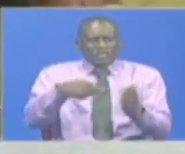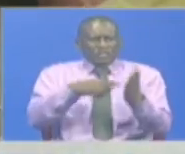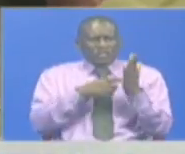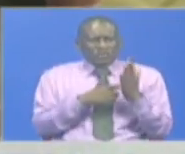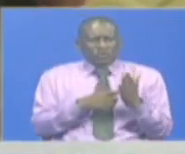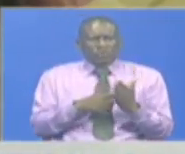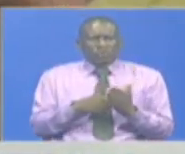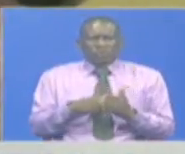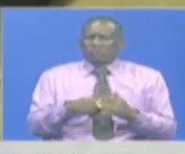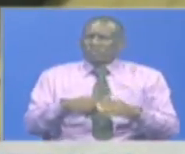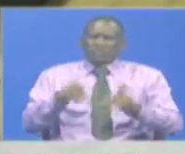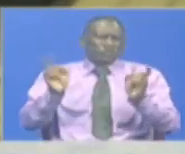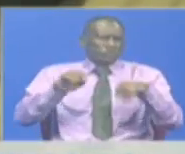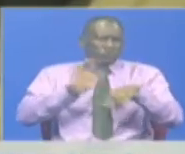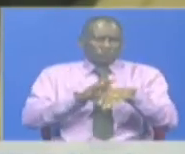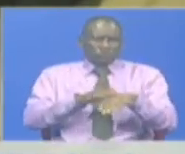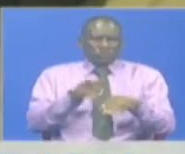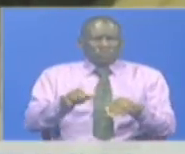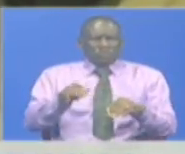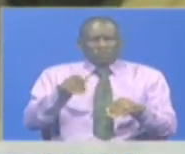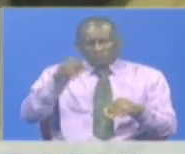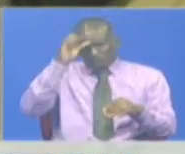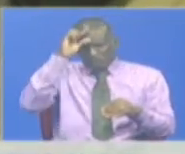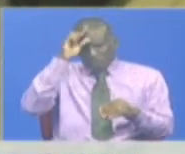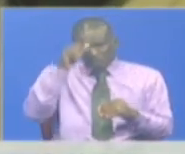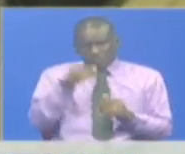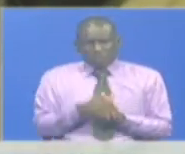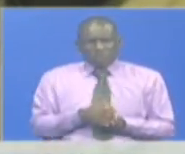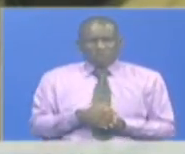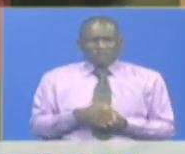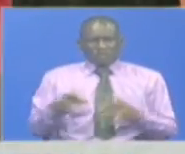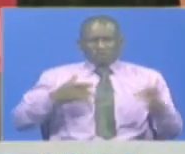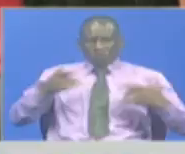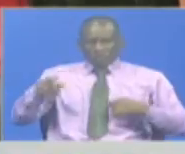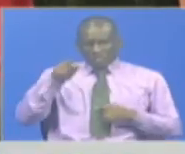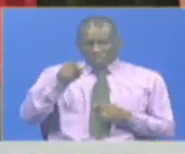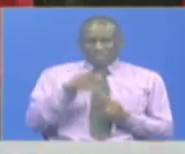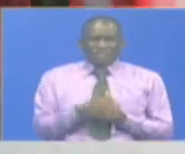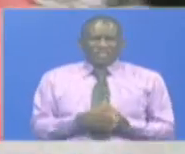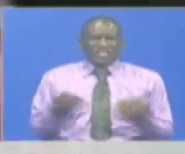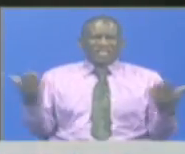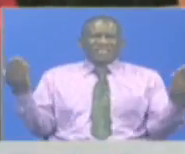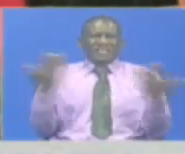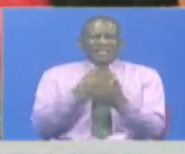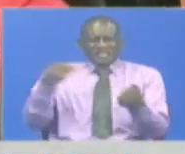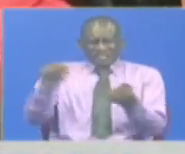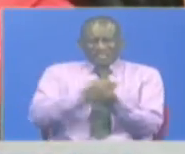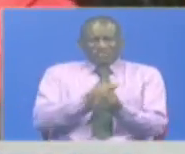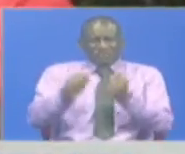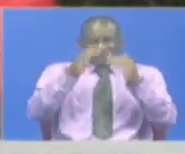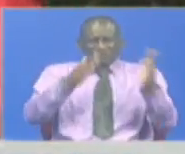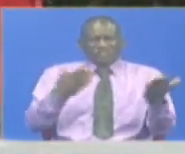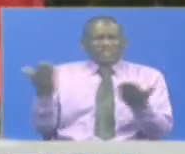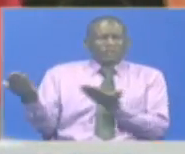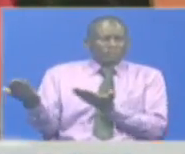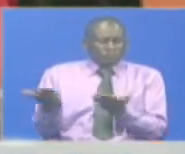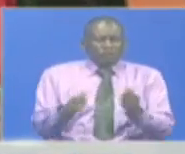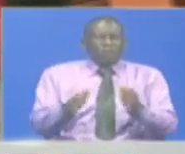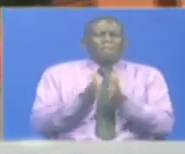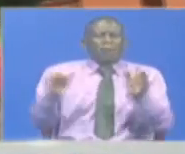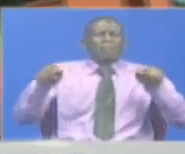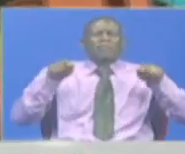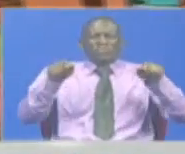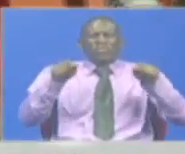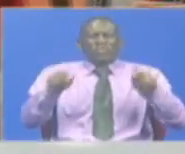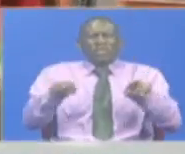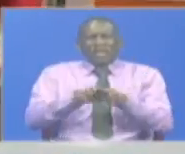this government. And that is our main concern. It's our main concern. The night demolitions have drawn public condemnation as the country